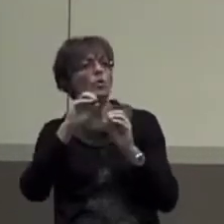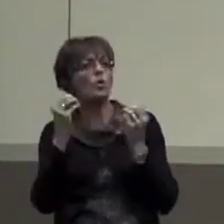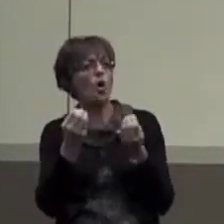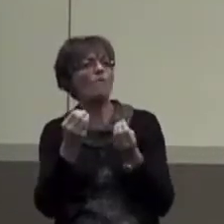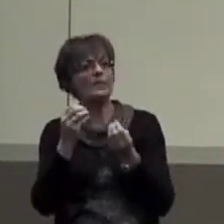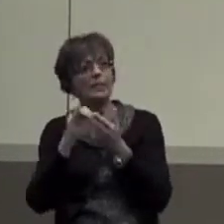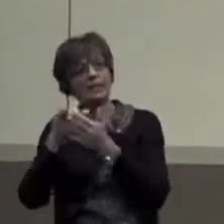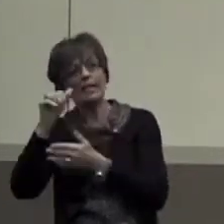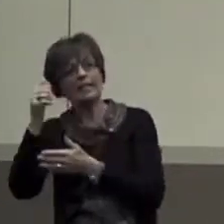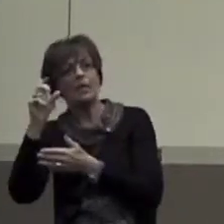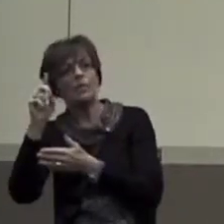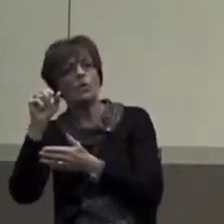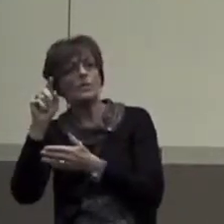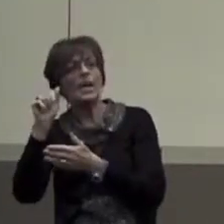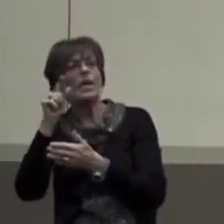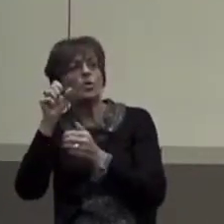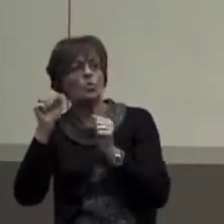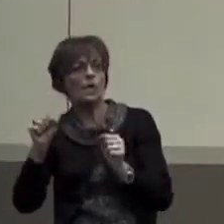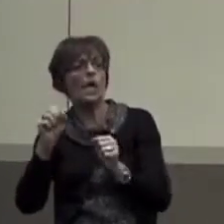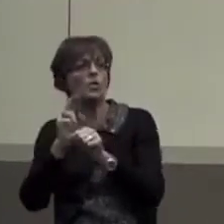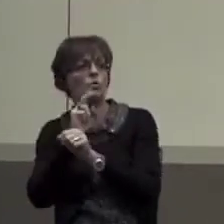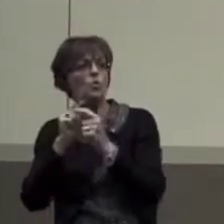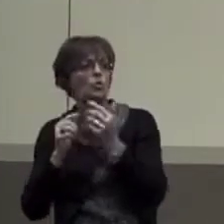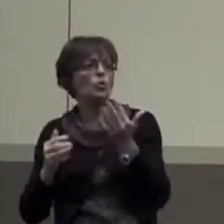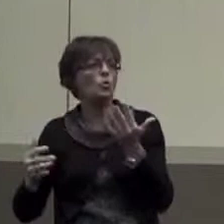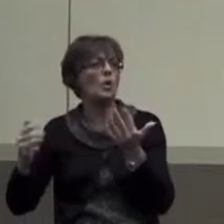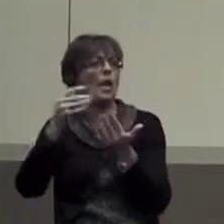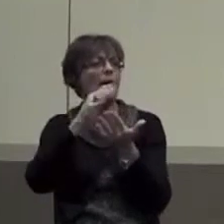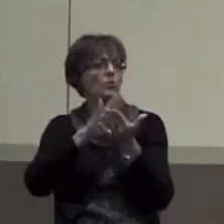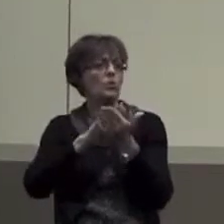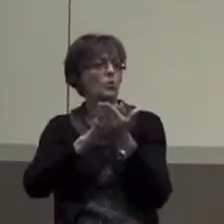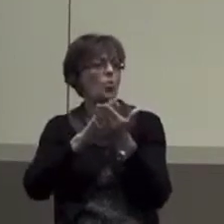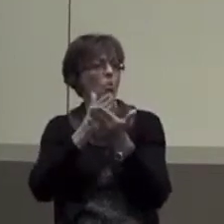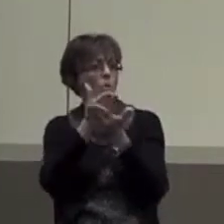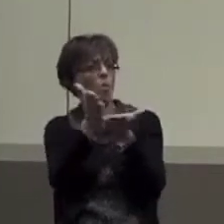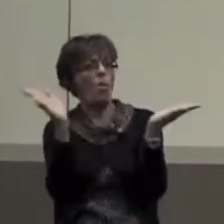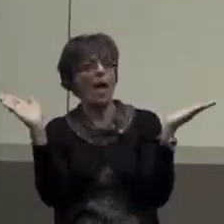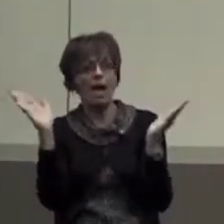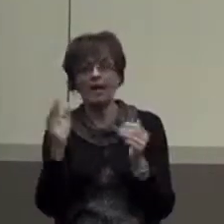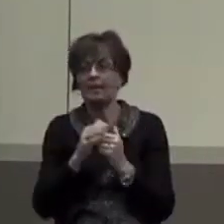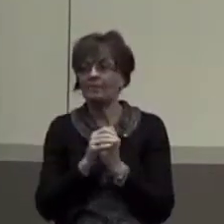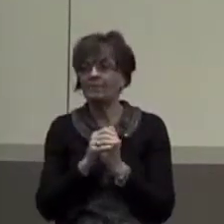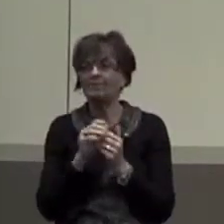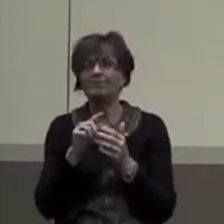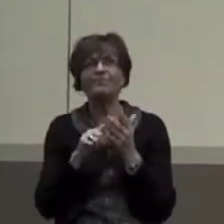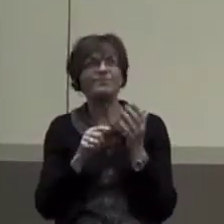collect school-wide. Trying to think if they used anything else.